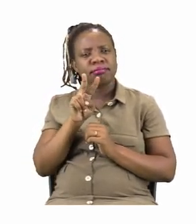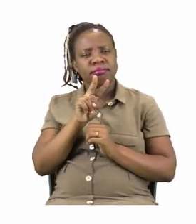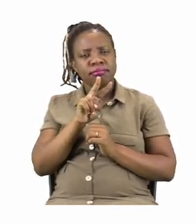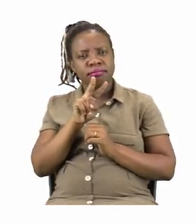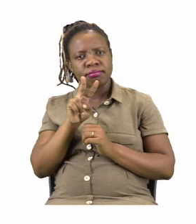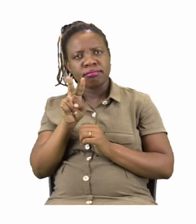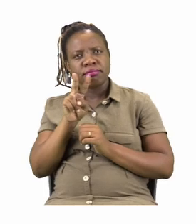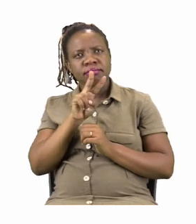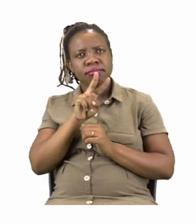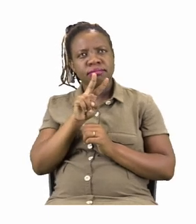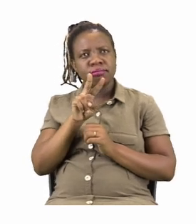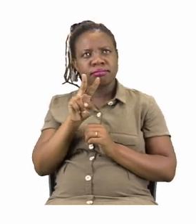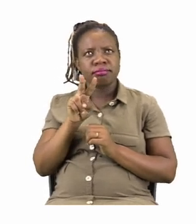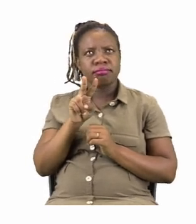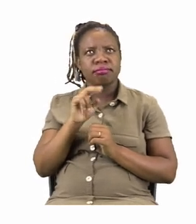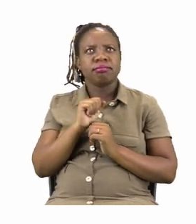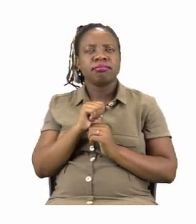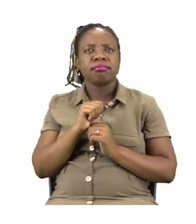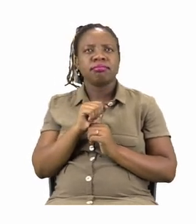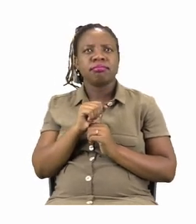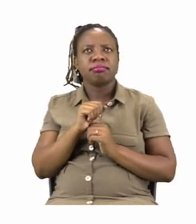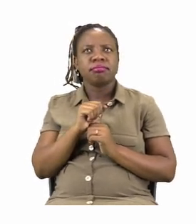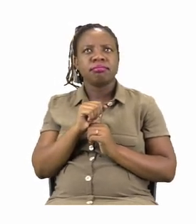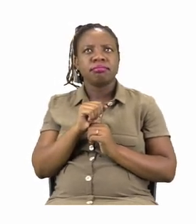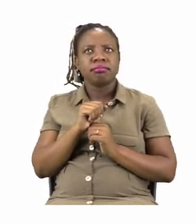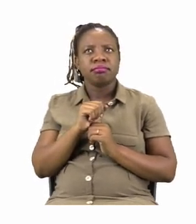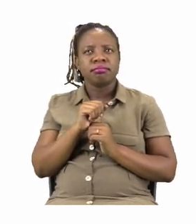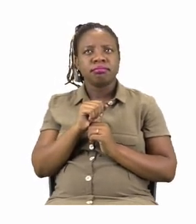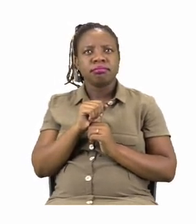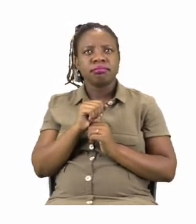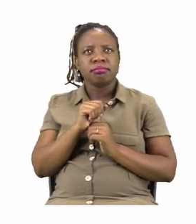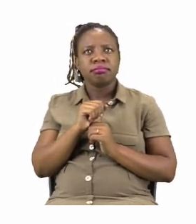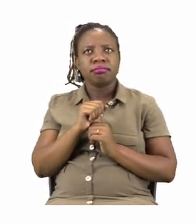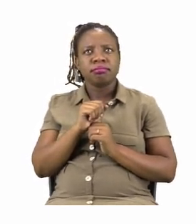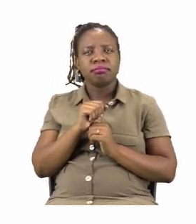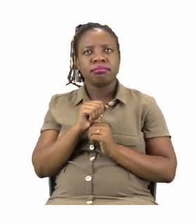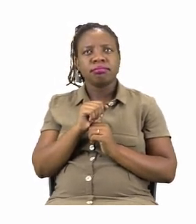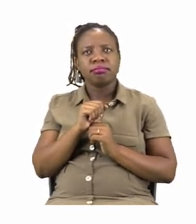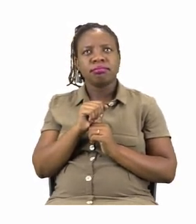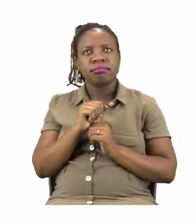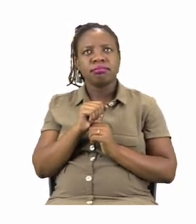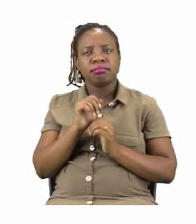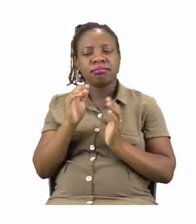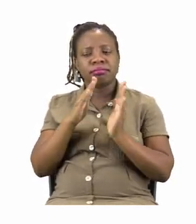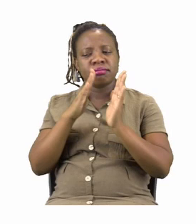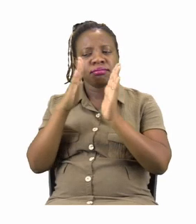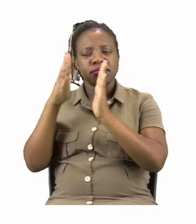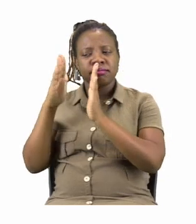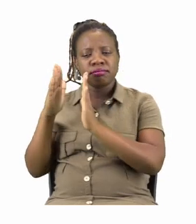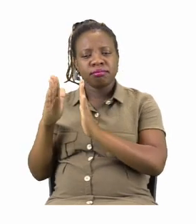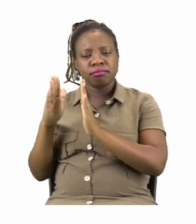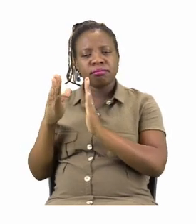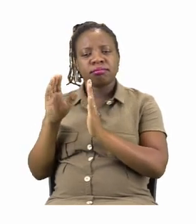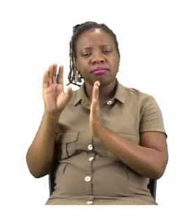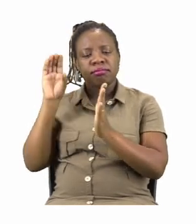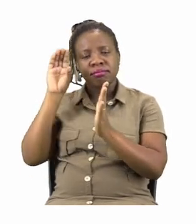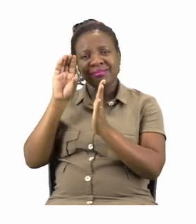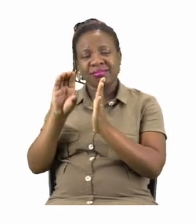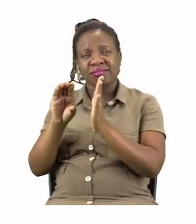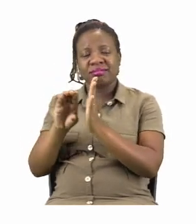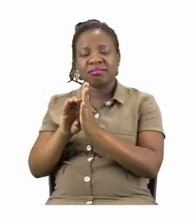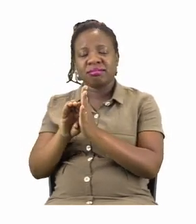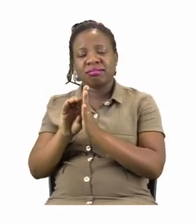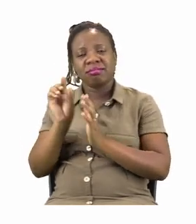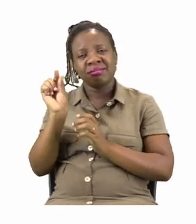see that just there on the right side of the paper, you have a few pictures. Now